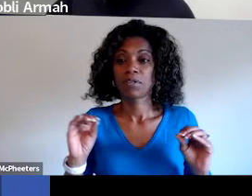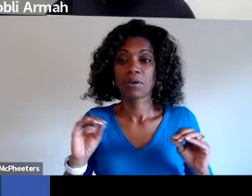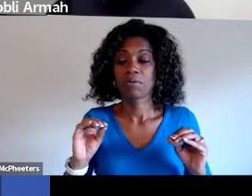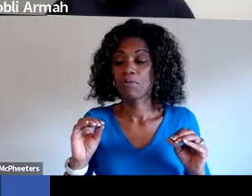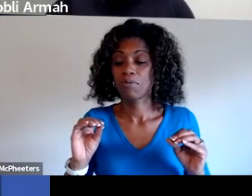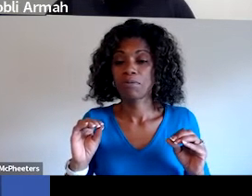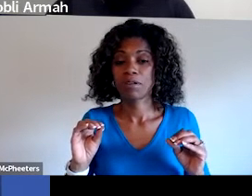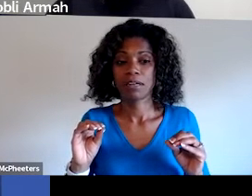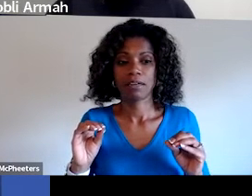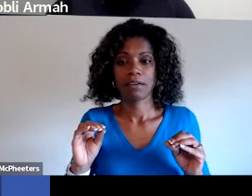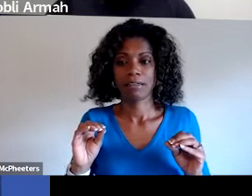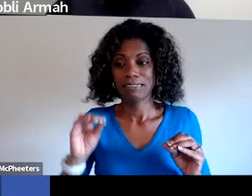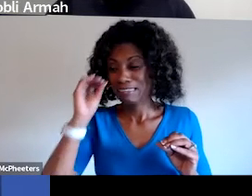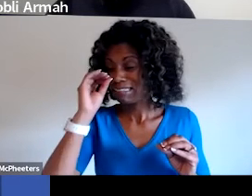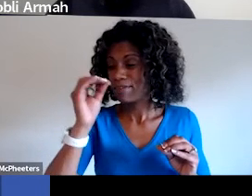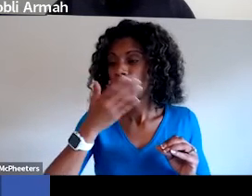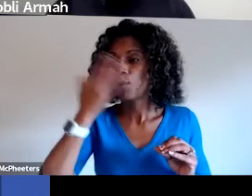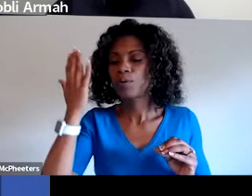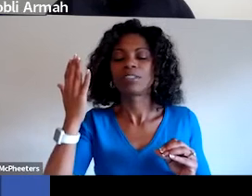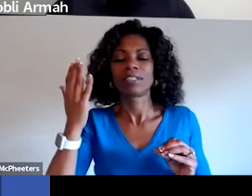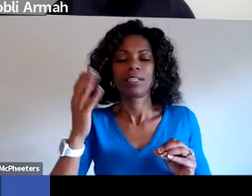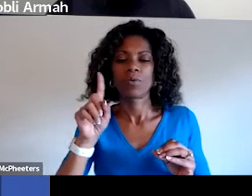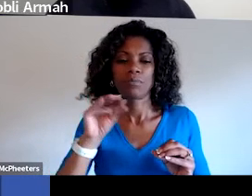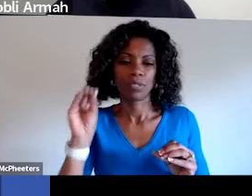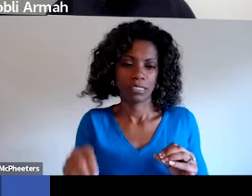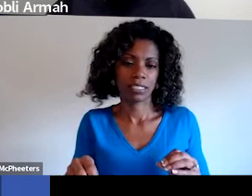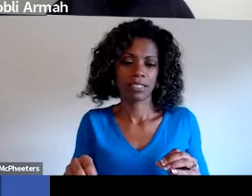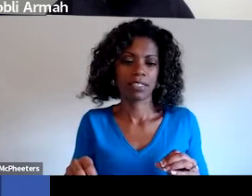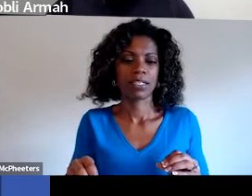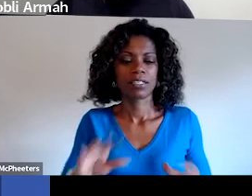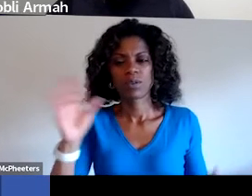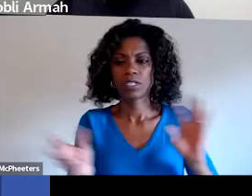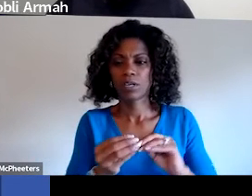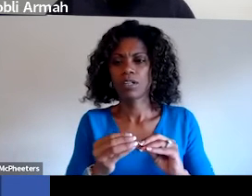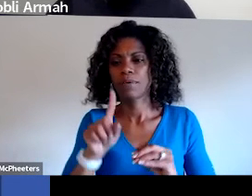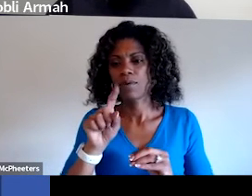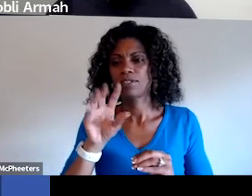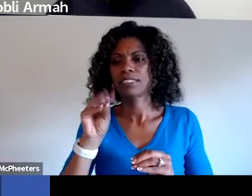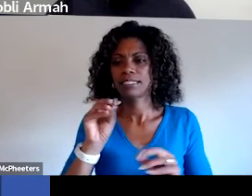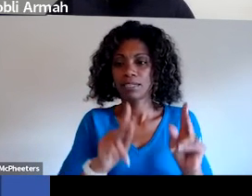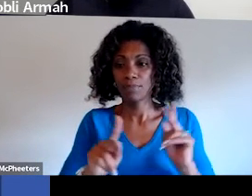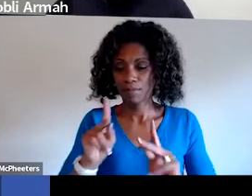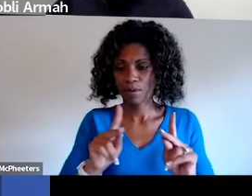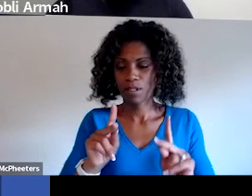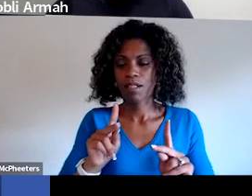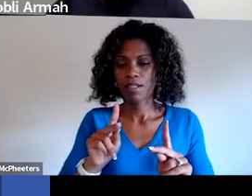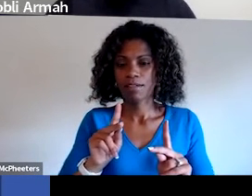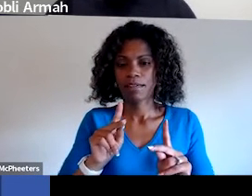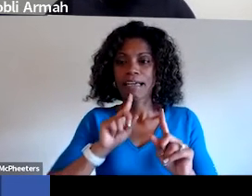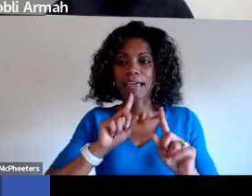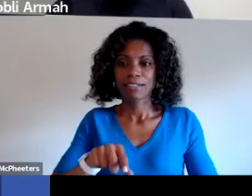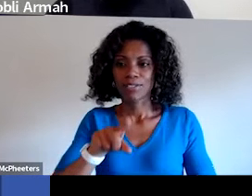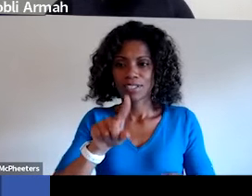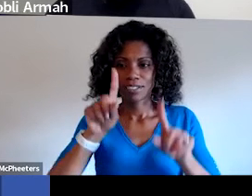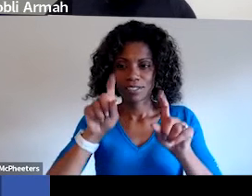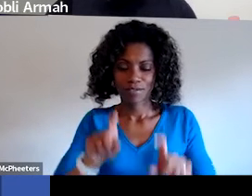And so from these statistics, I see about 160 people participated in the survey. So we're going to keep